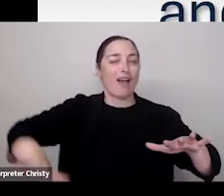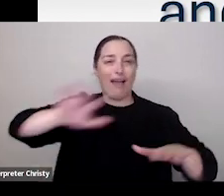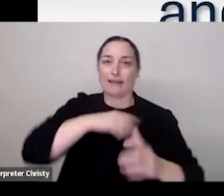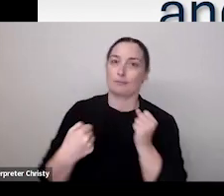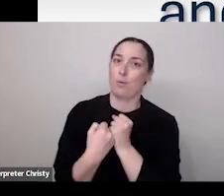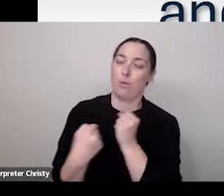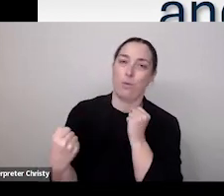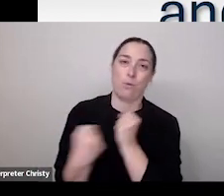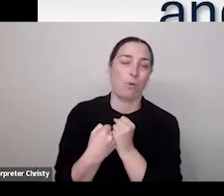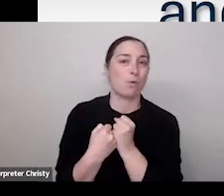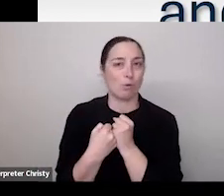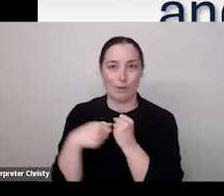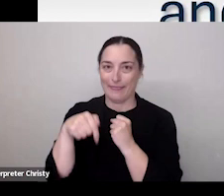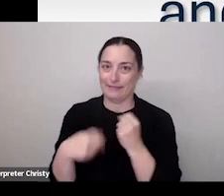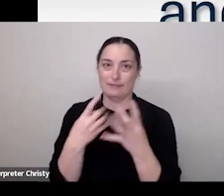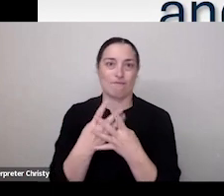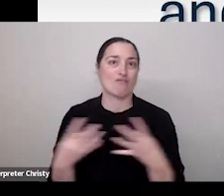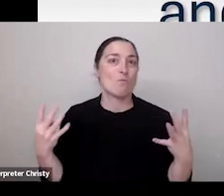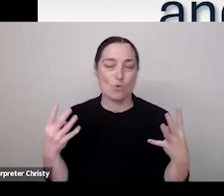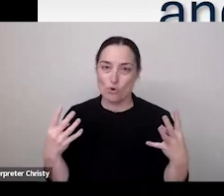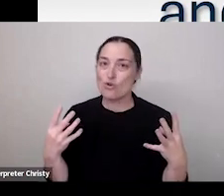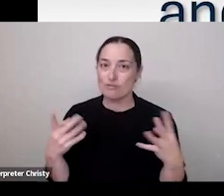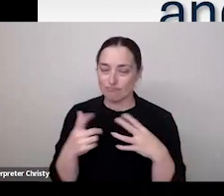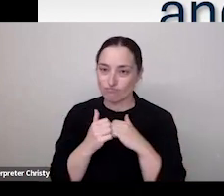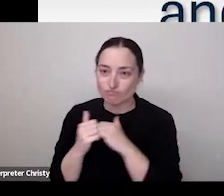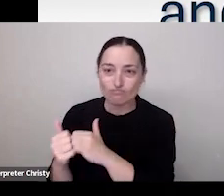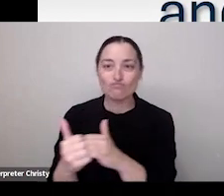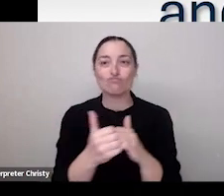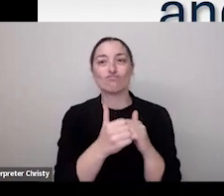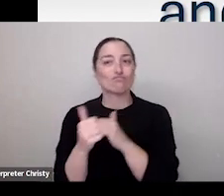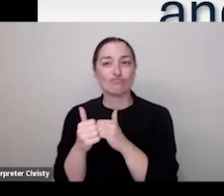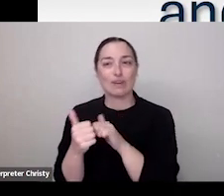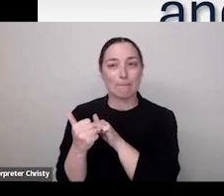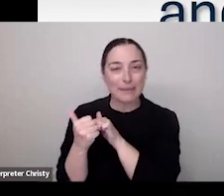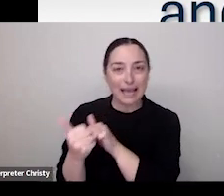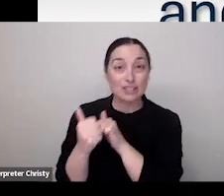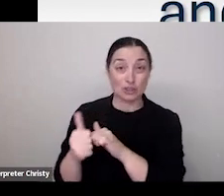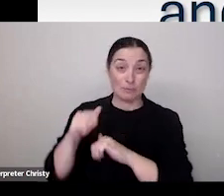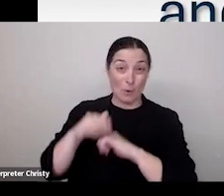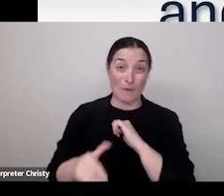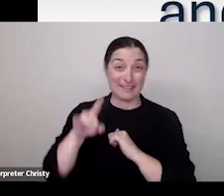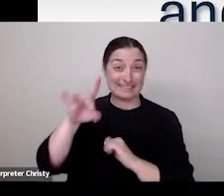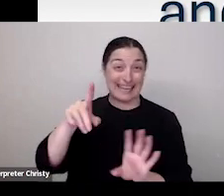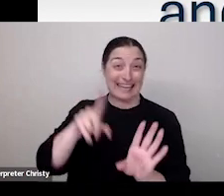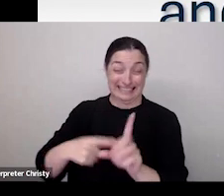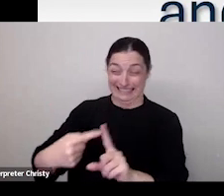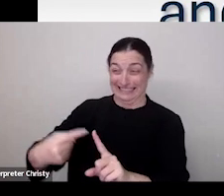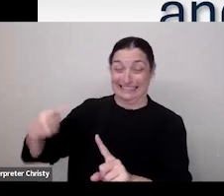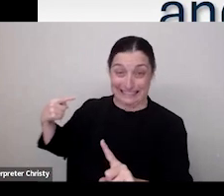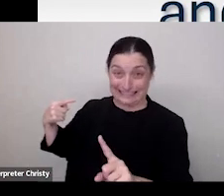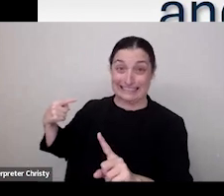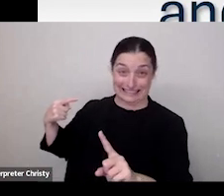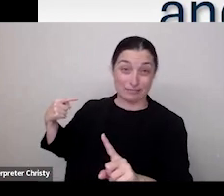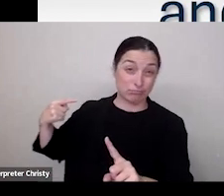this, the development of this framework, our collaborations and partnerships over a decade of development of